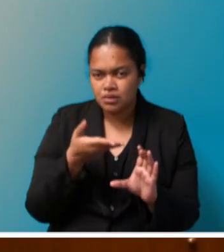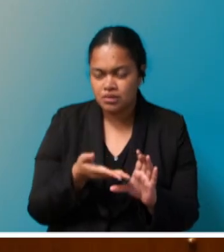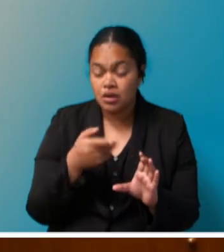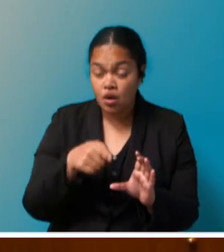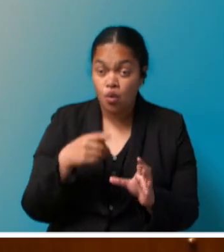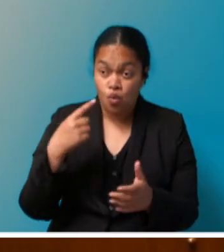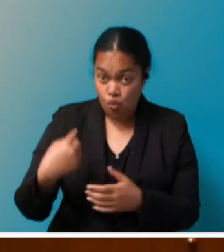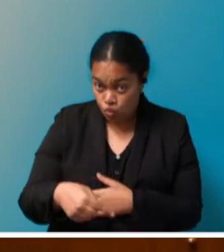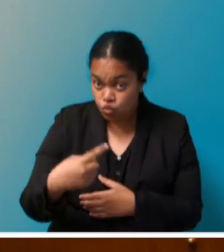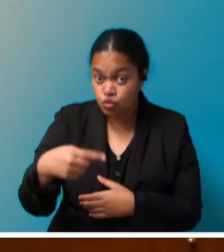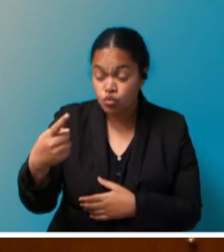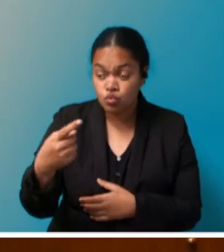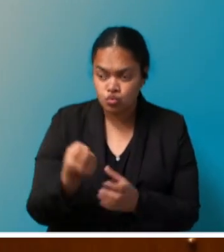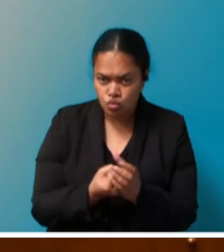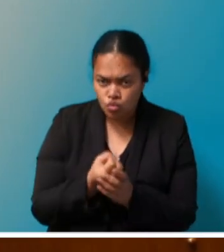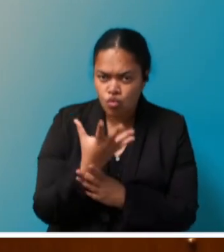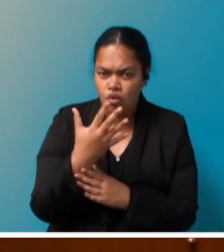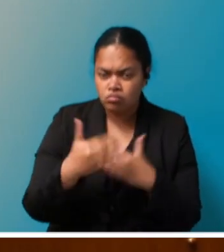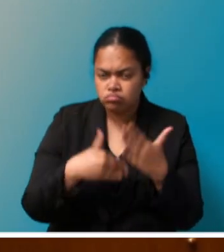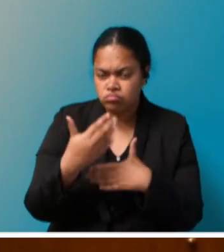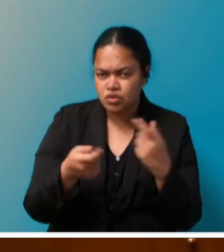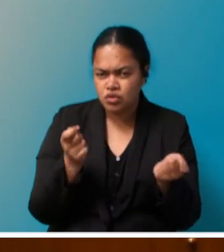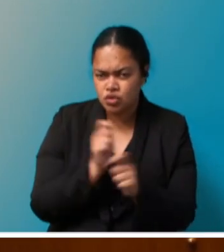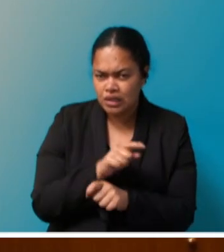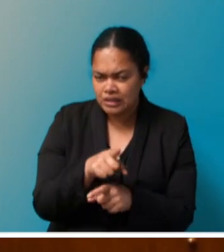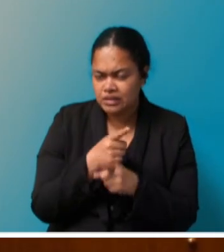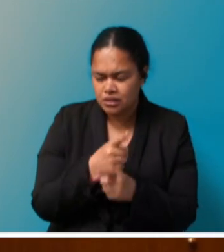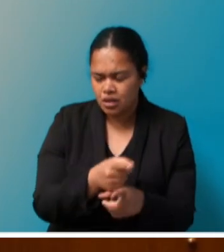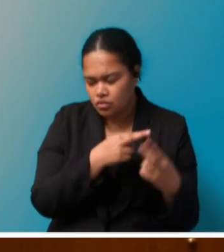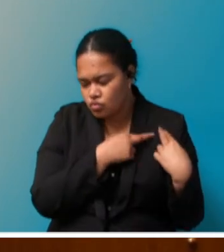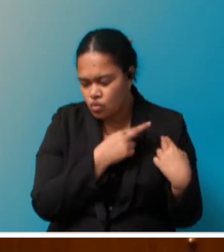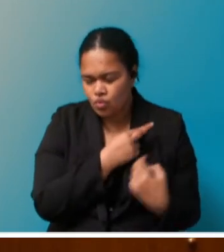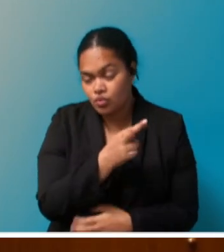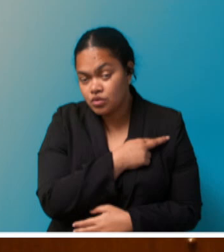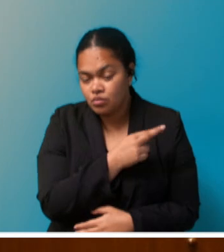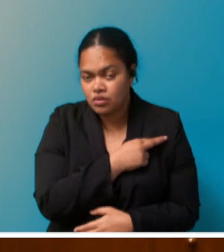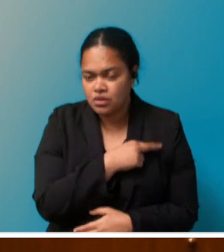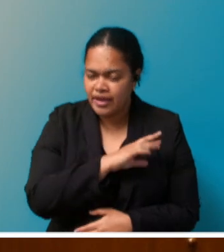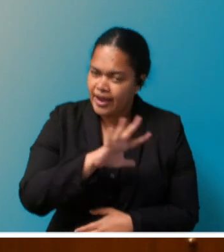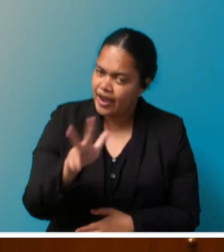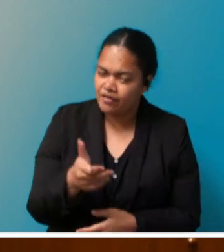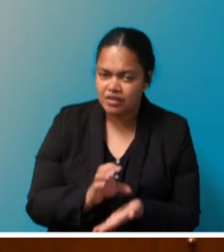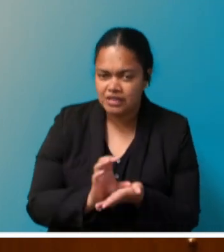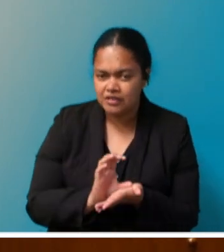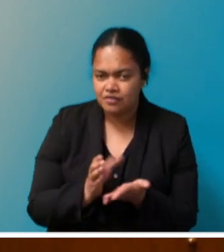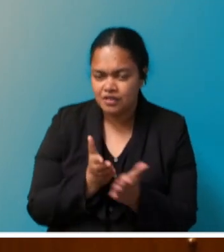and change, and it guides the roles and responsibilities of every civil servant.